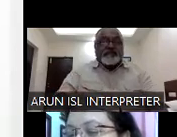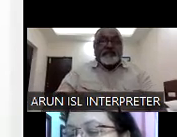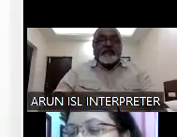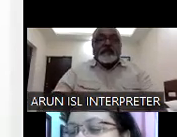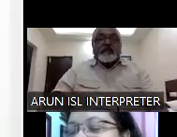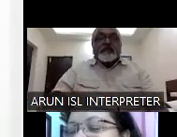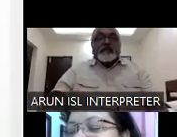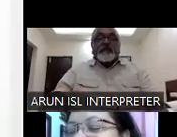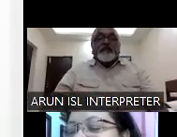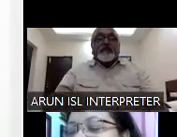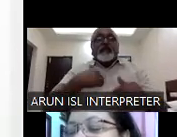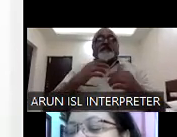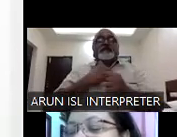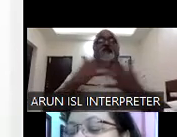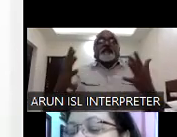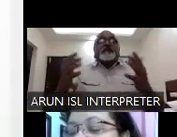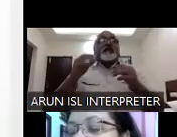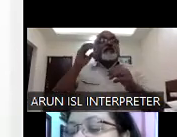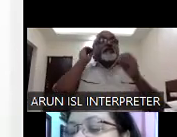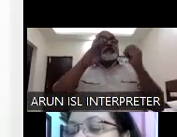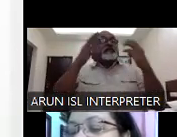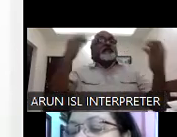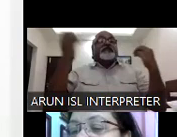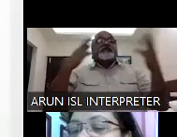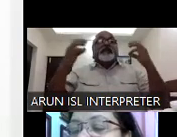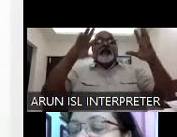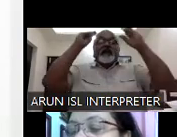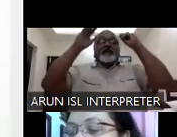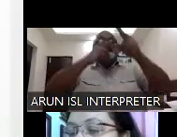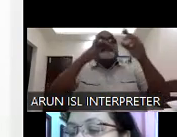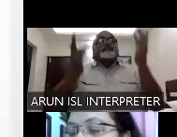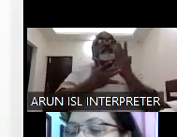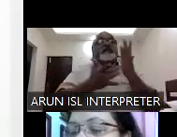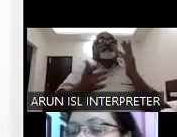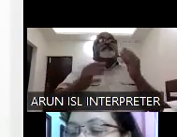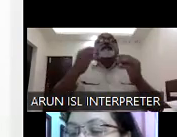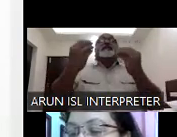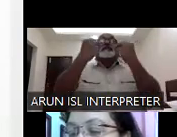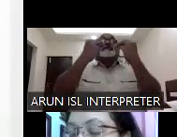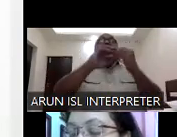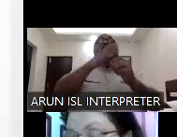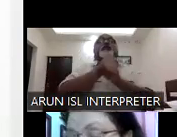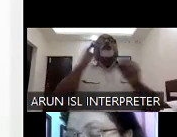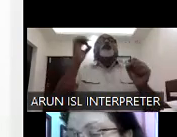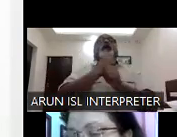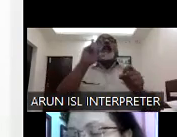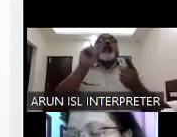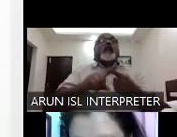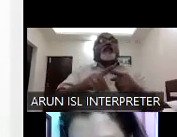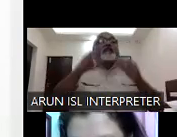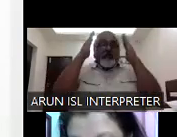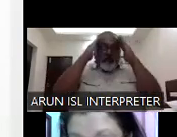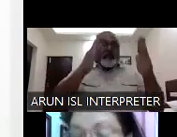of things, and Google becoming a technology for them, as a teacher for them to know everything, and they know before you tell